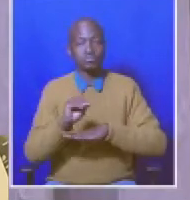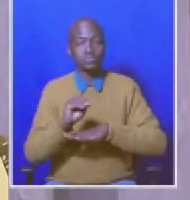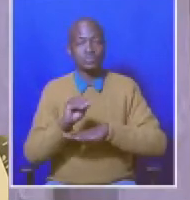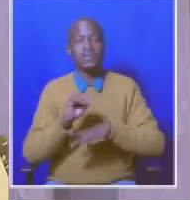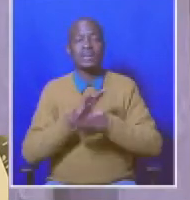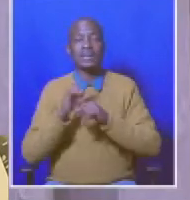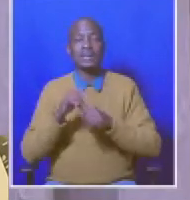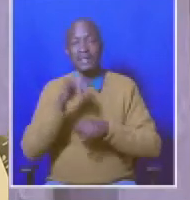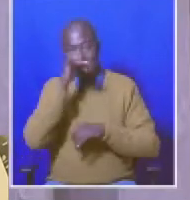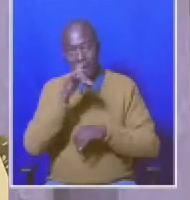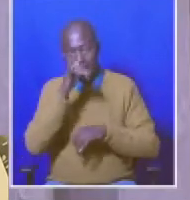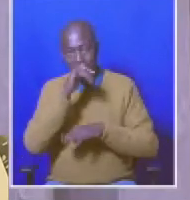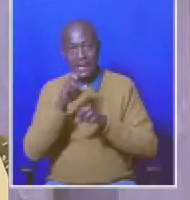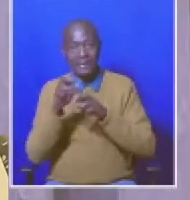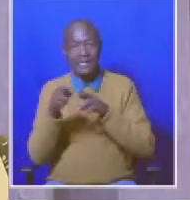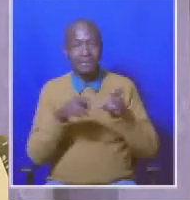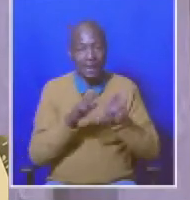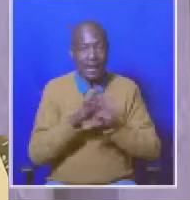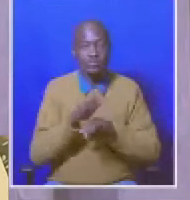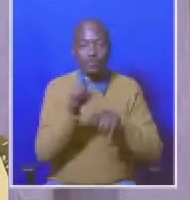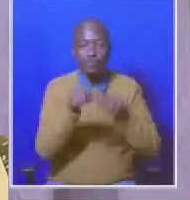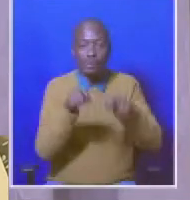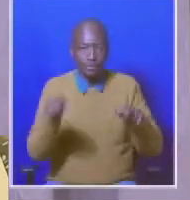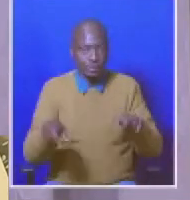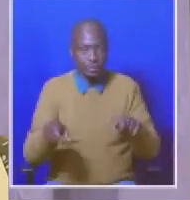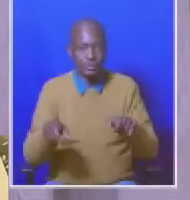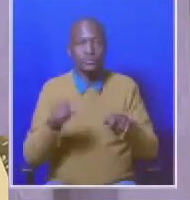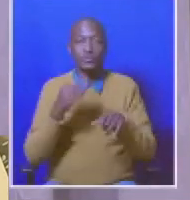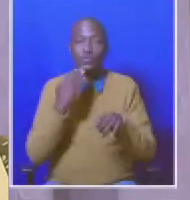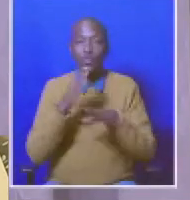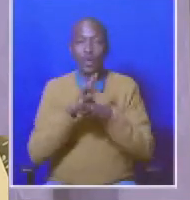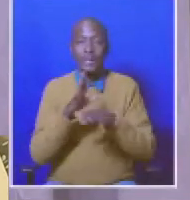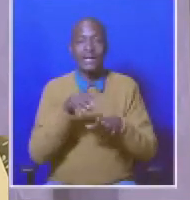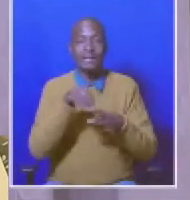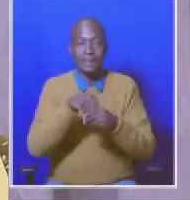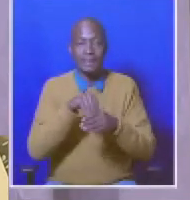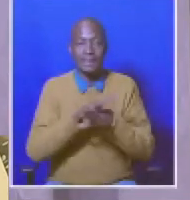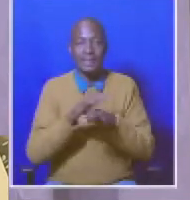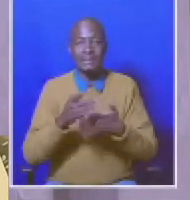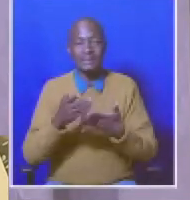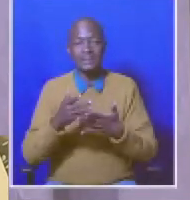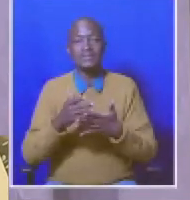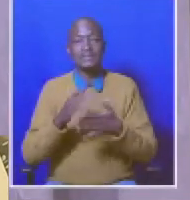criminal referrals of employees who are implicated in acts of corruption.